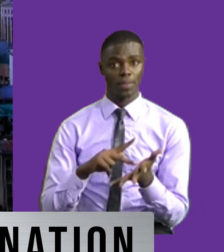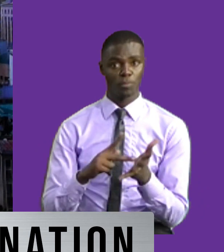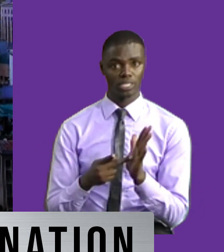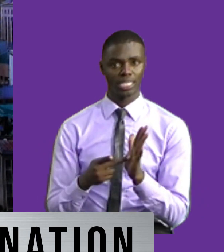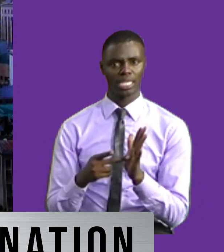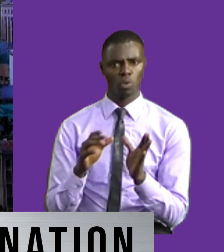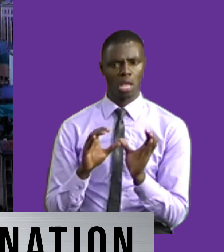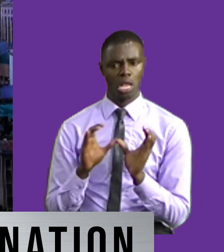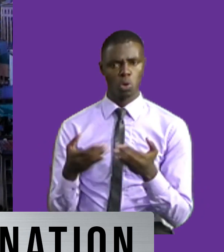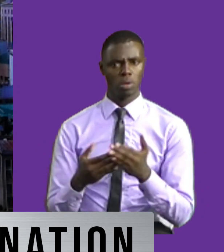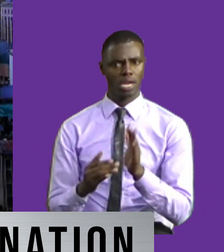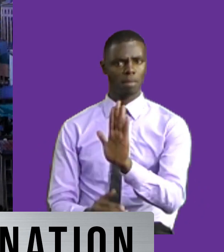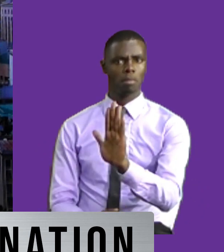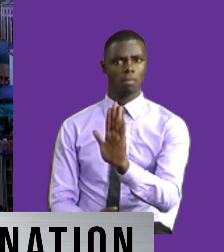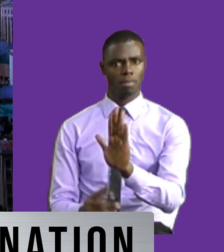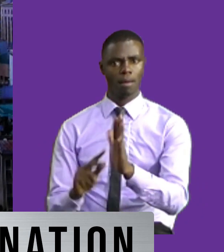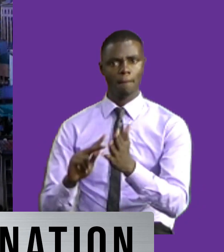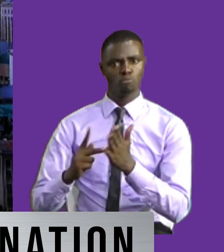project. Right.